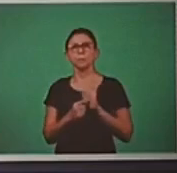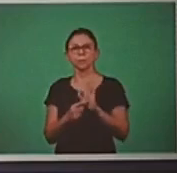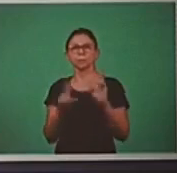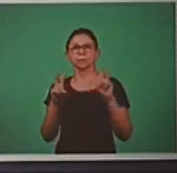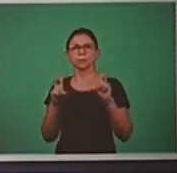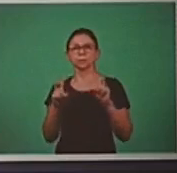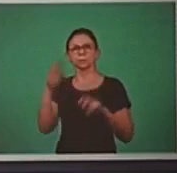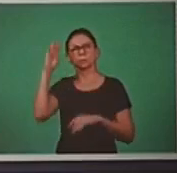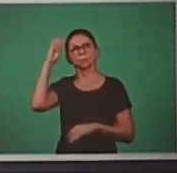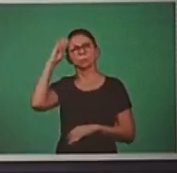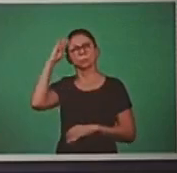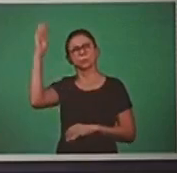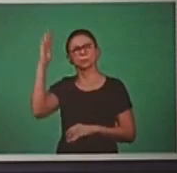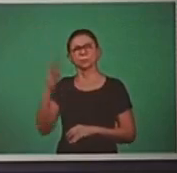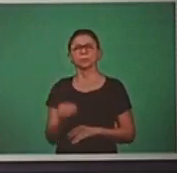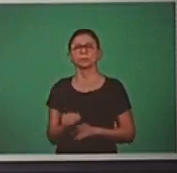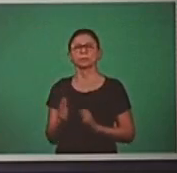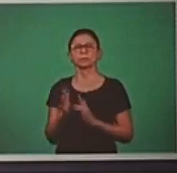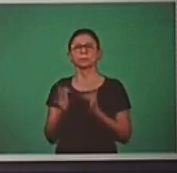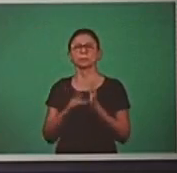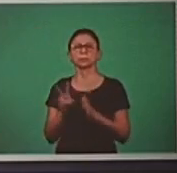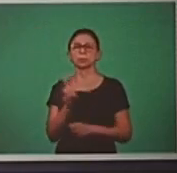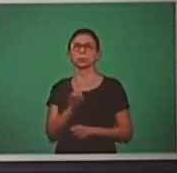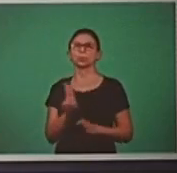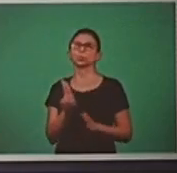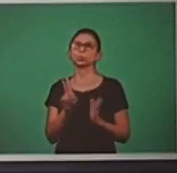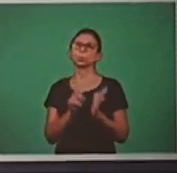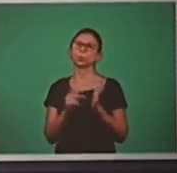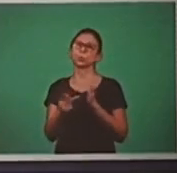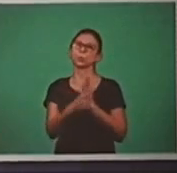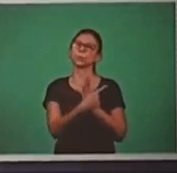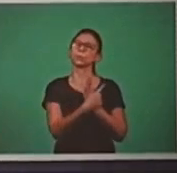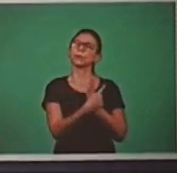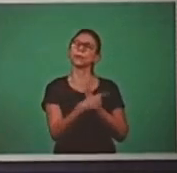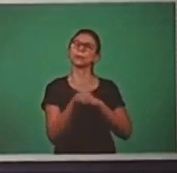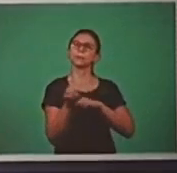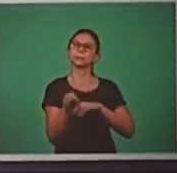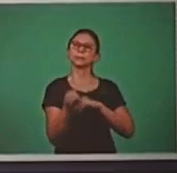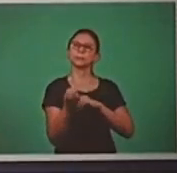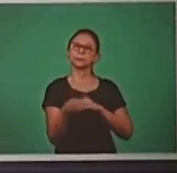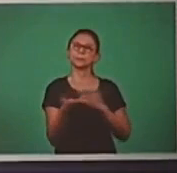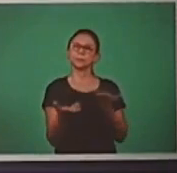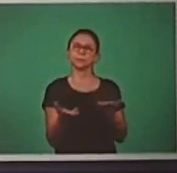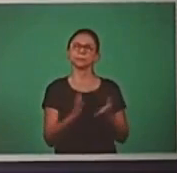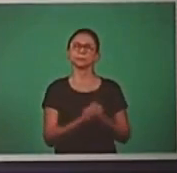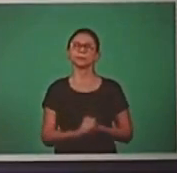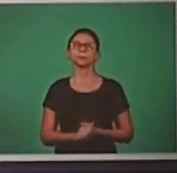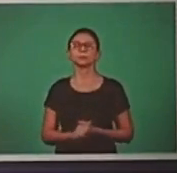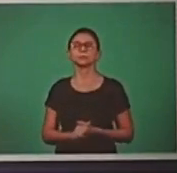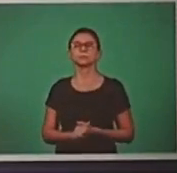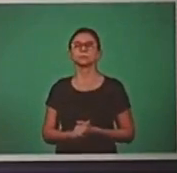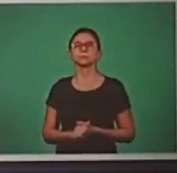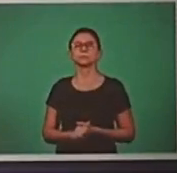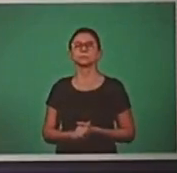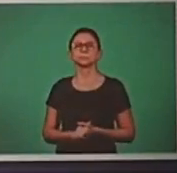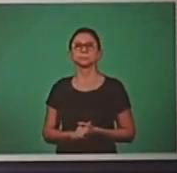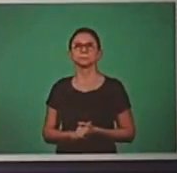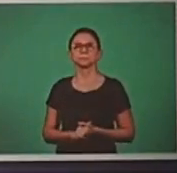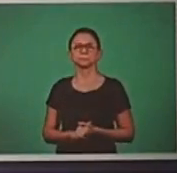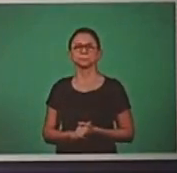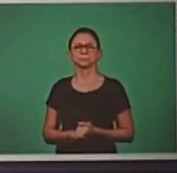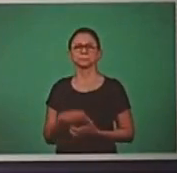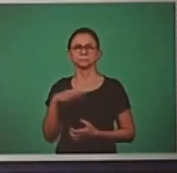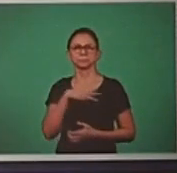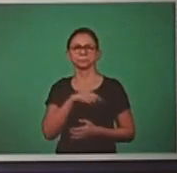main topics used by the Lord Jesus in his parables. Parables, generally speaking, including